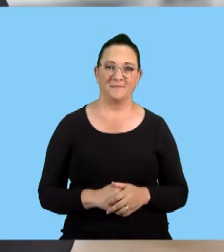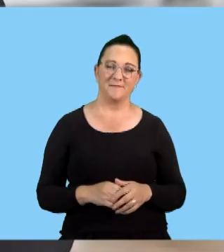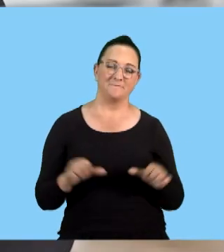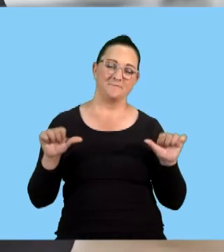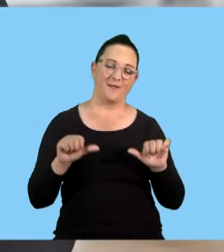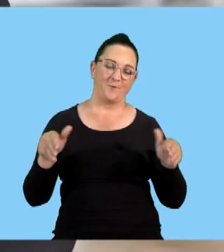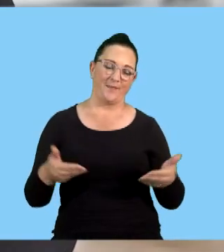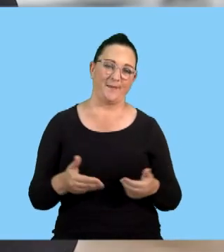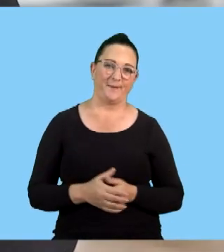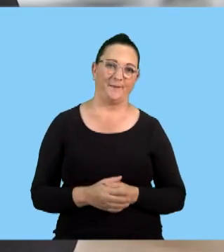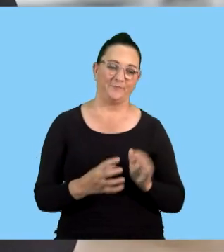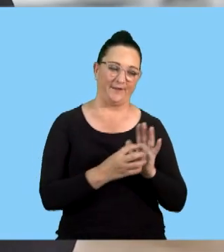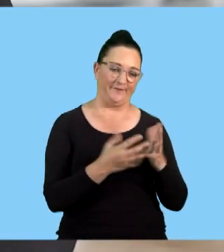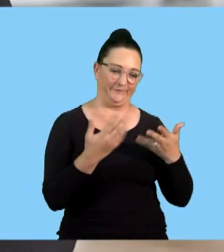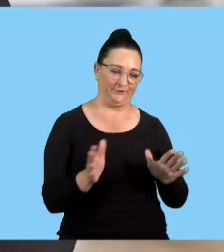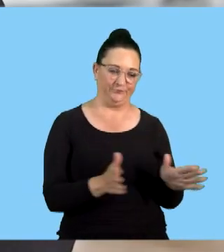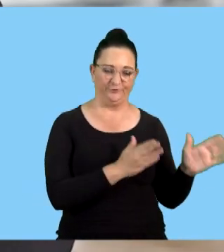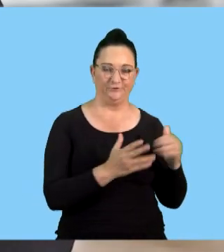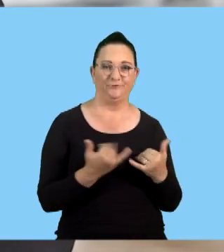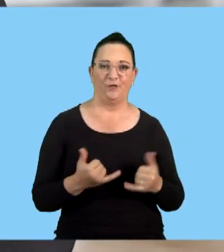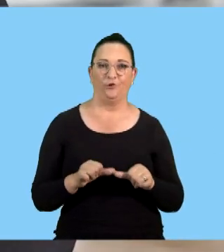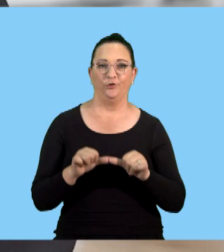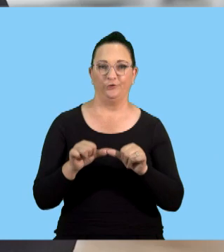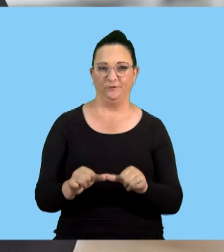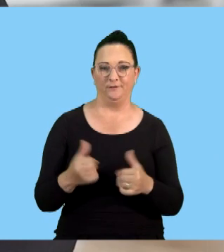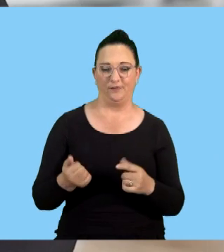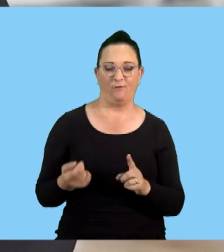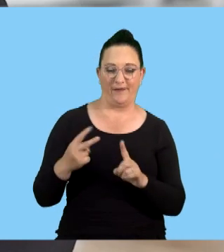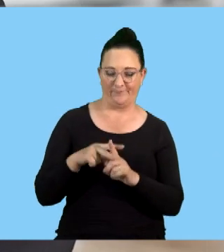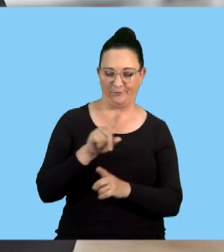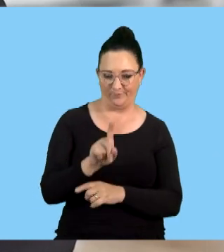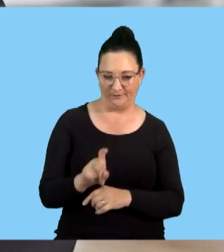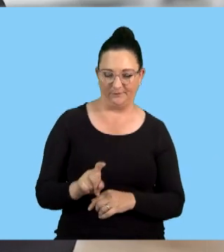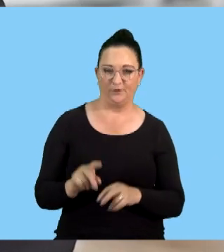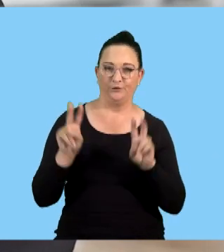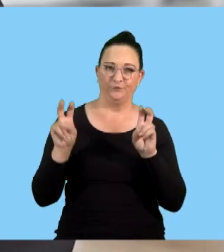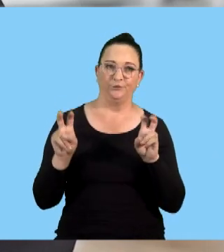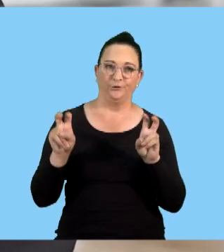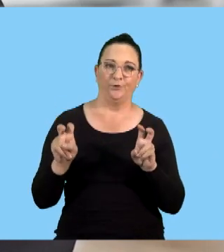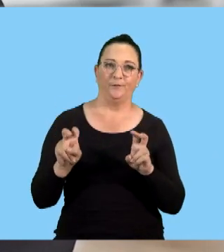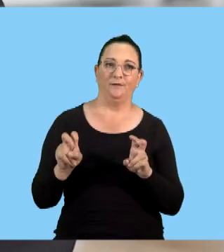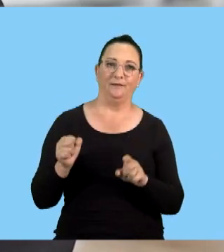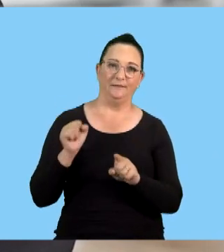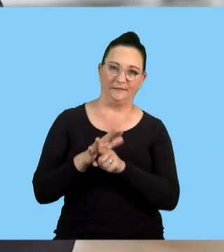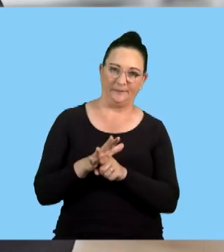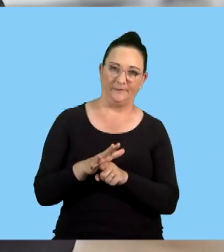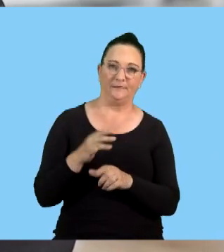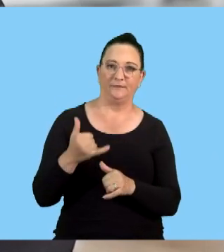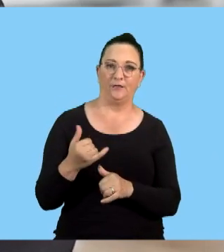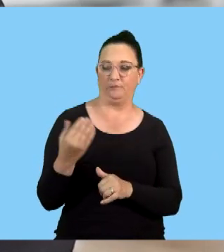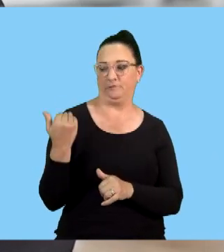All right, welcome back from an ad break. We will continue with our application questions under the topic impact of